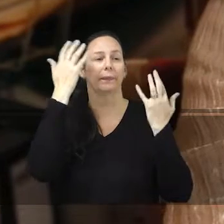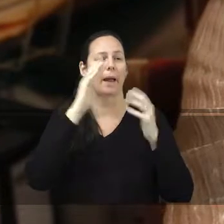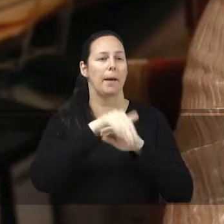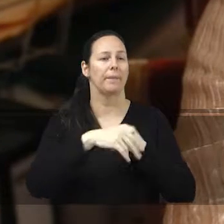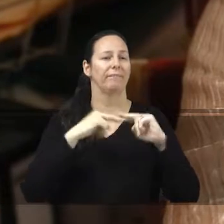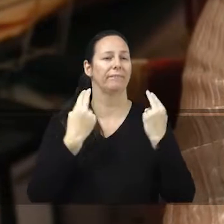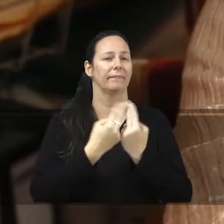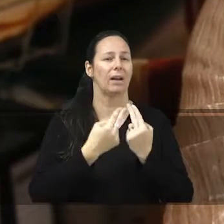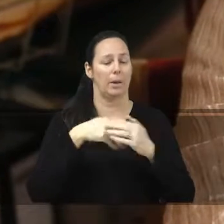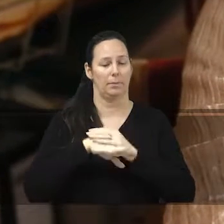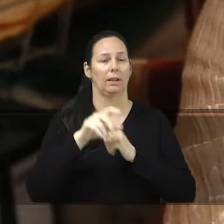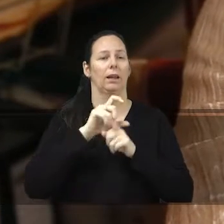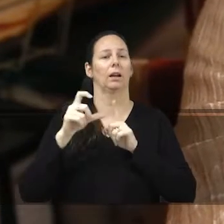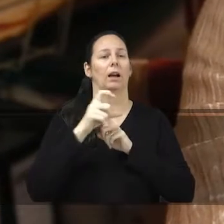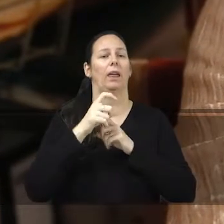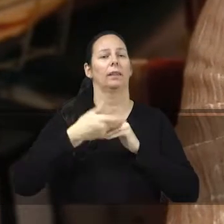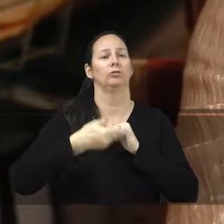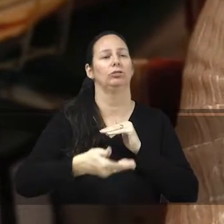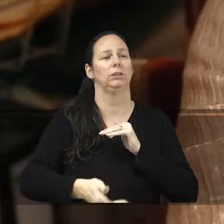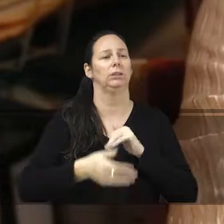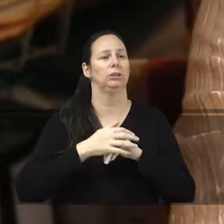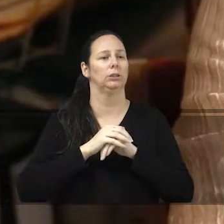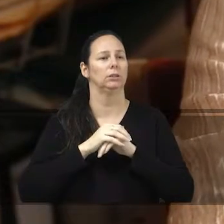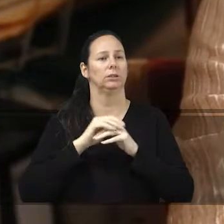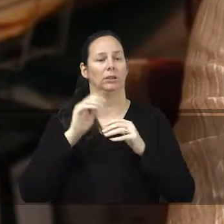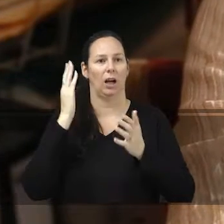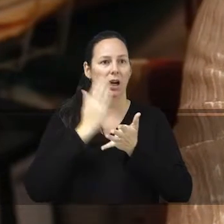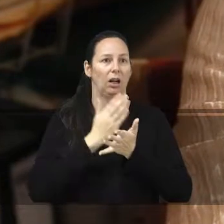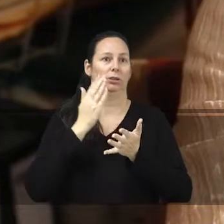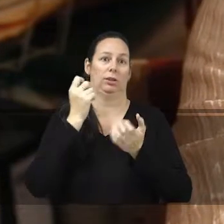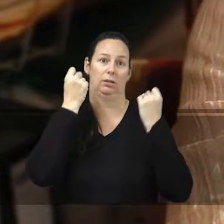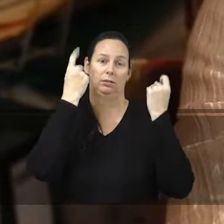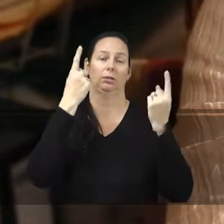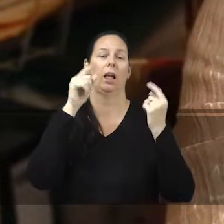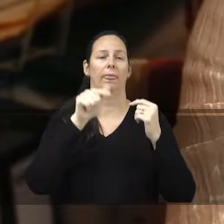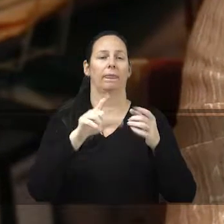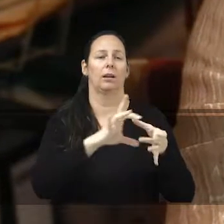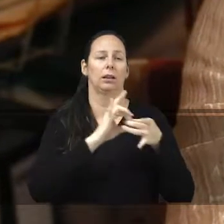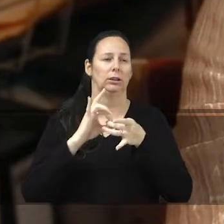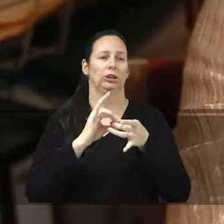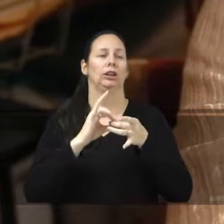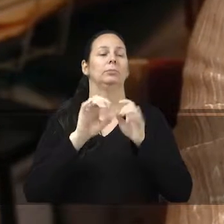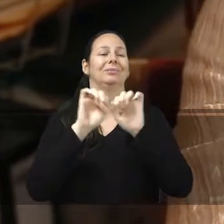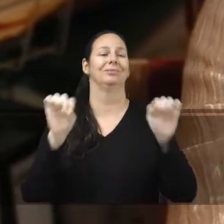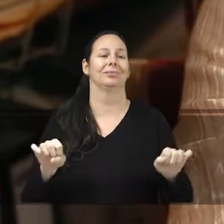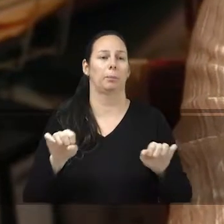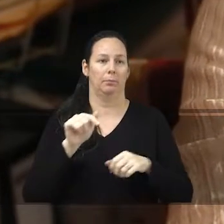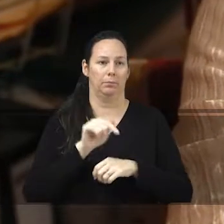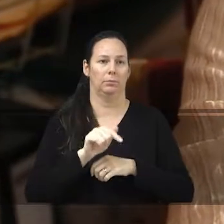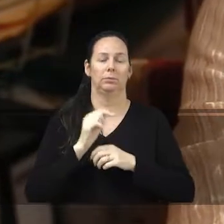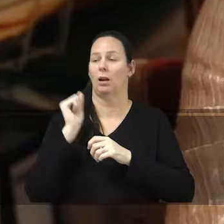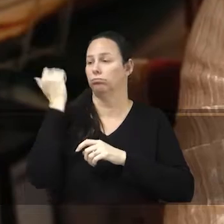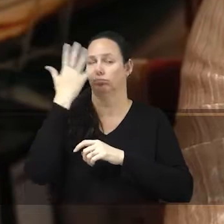Catholic tradition that actually understands that kinship systems which Aboriginal people